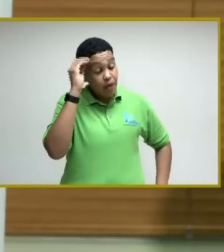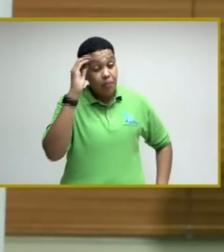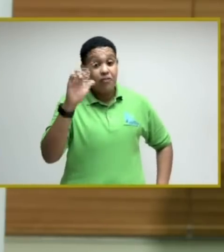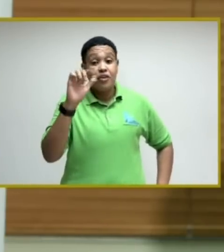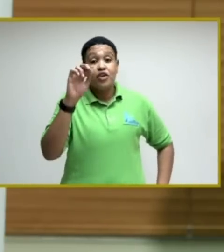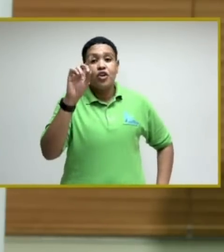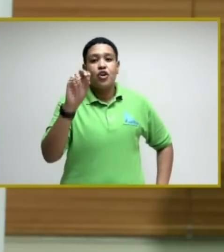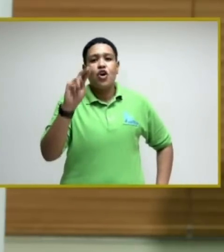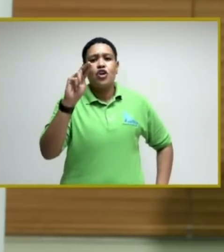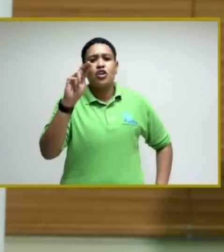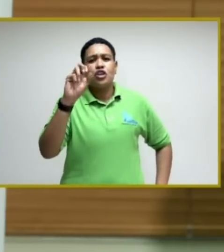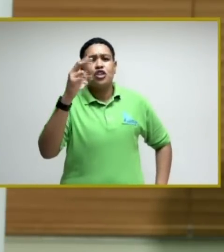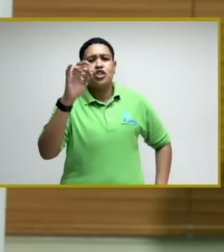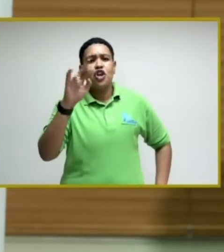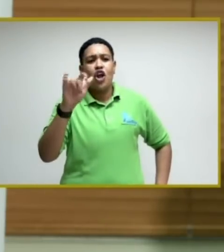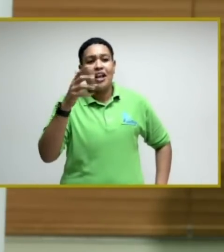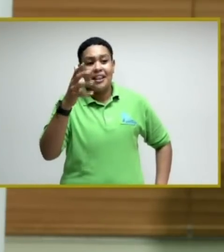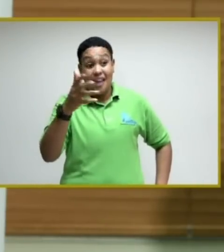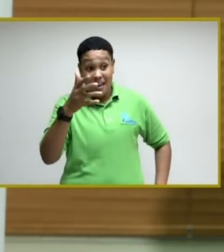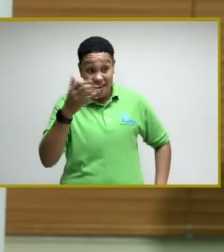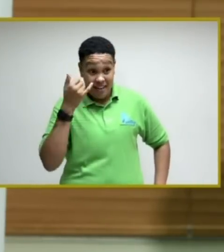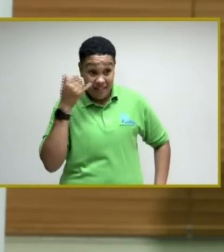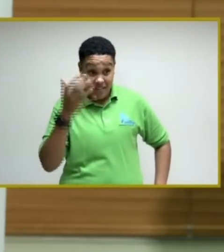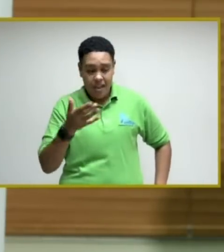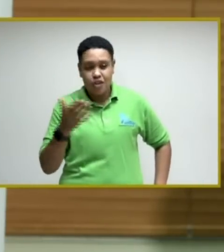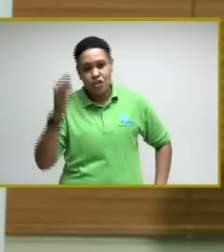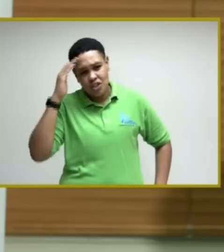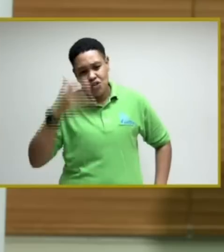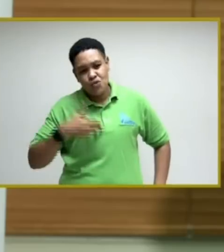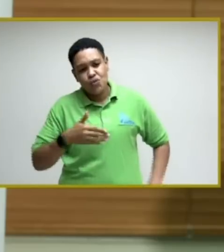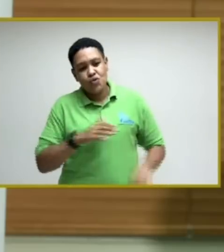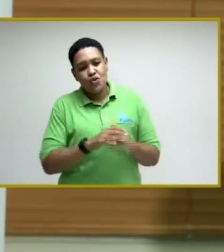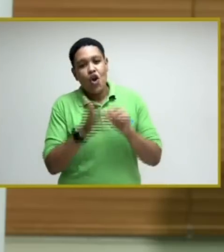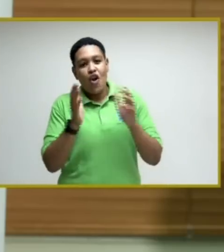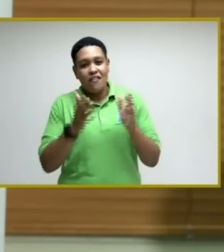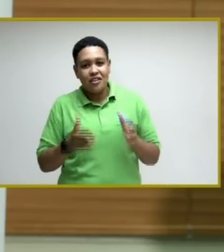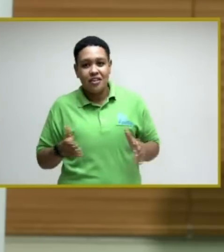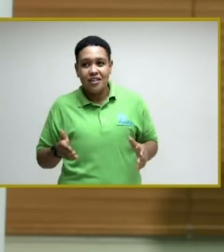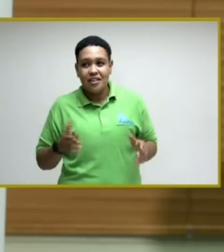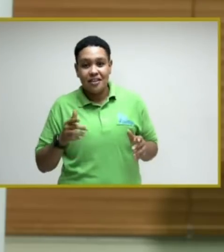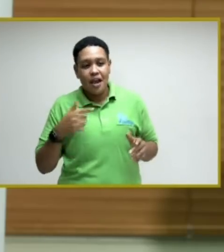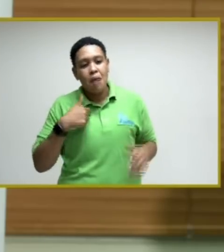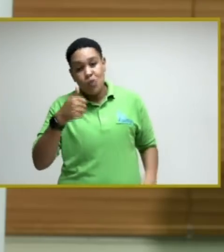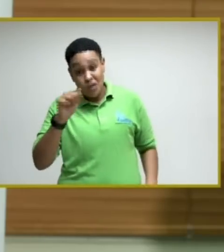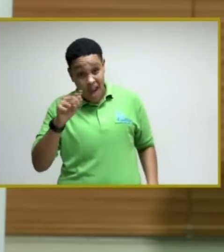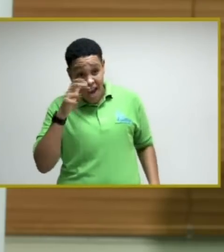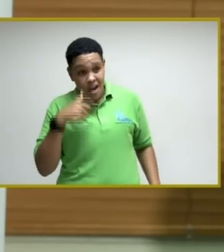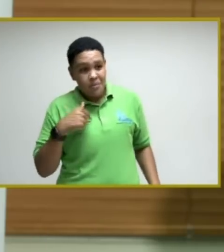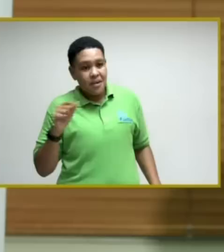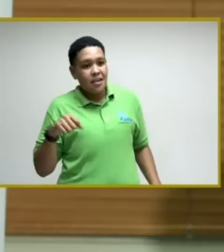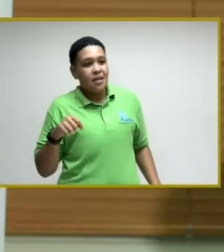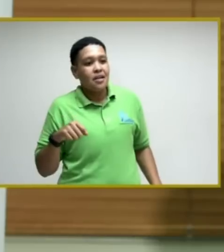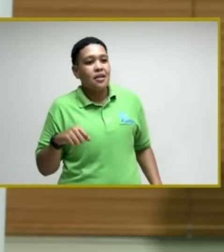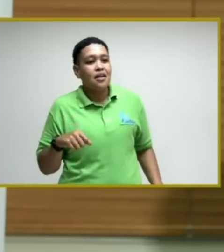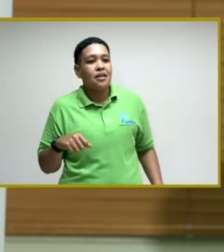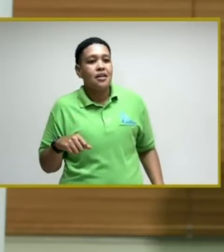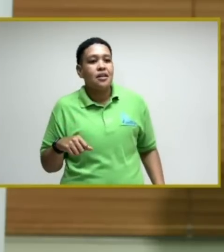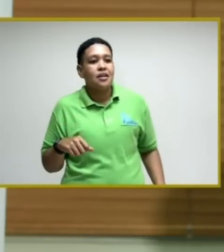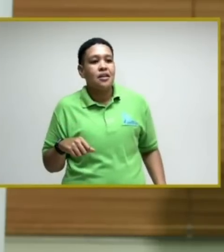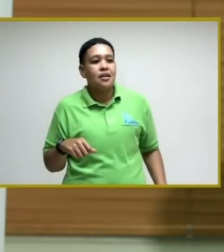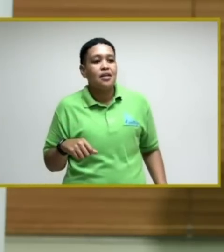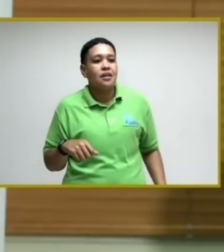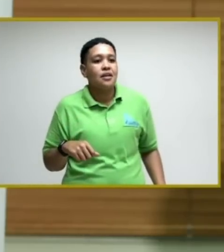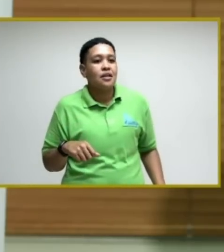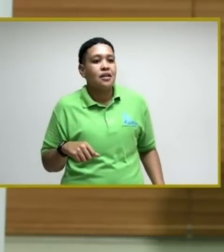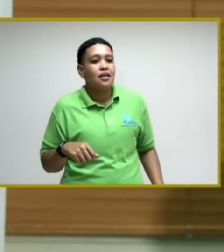the COVID conversation. Prof. Shirley, how are you? I'm good, Minister. Can you hear me? I'm hearing you. No,